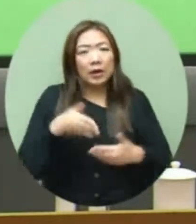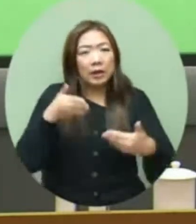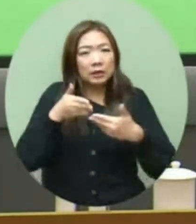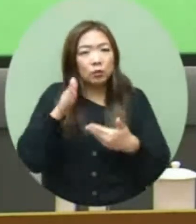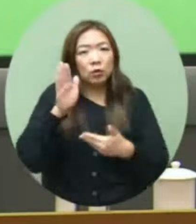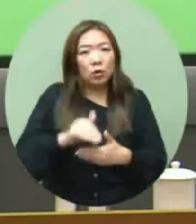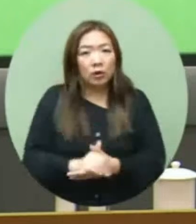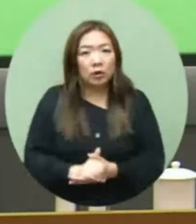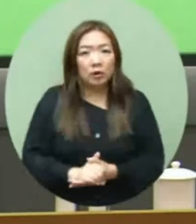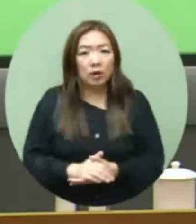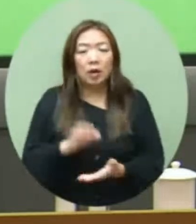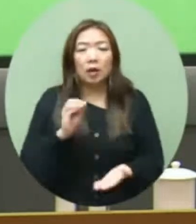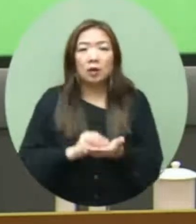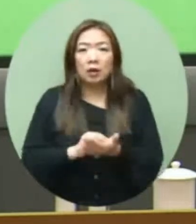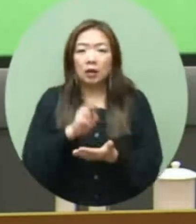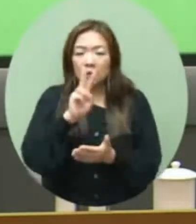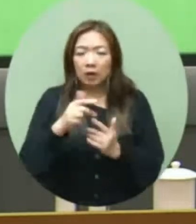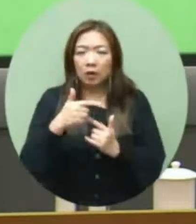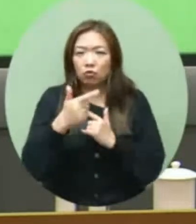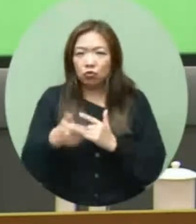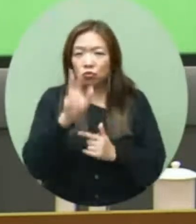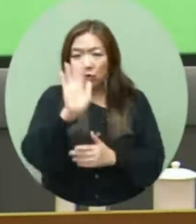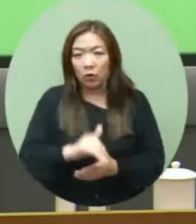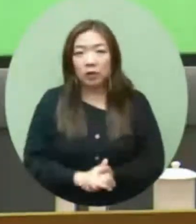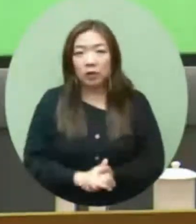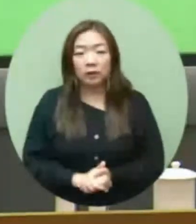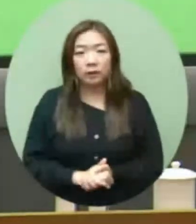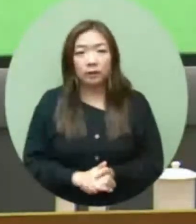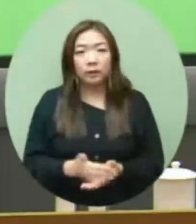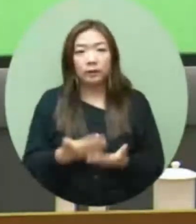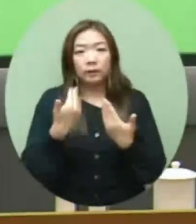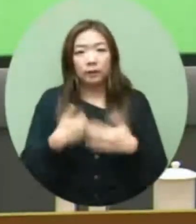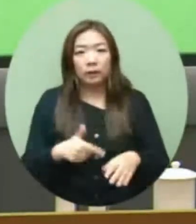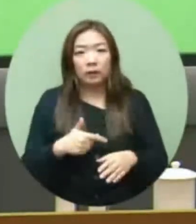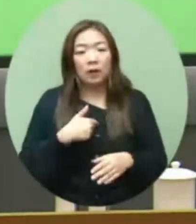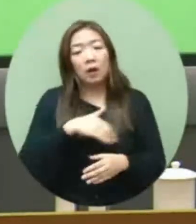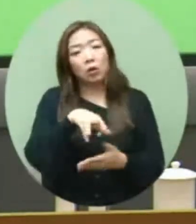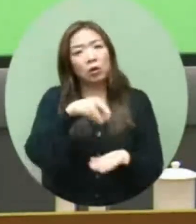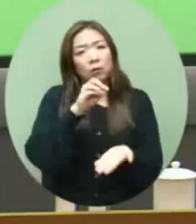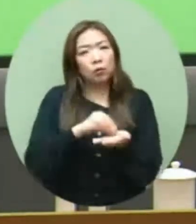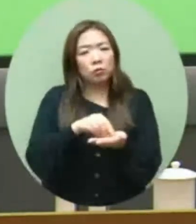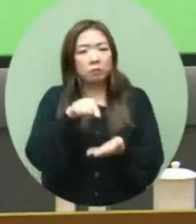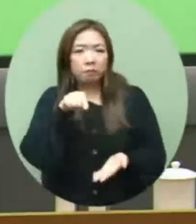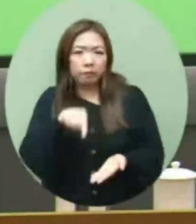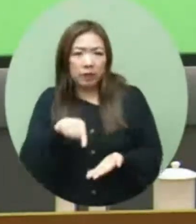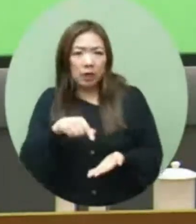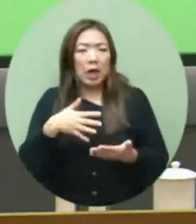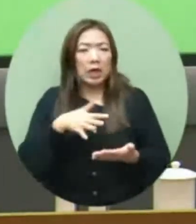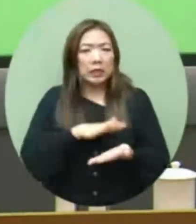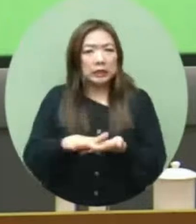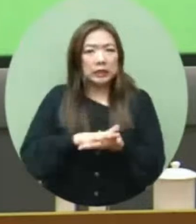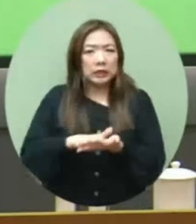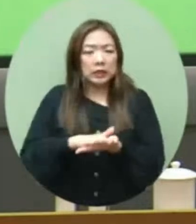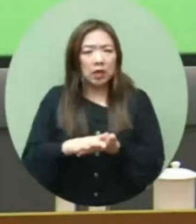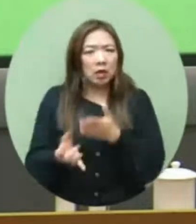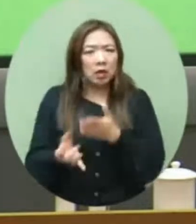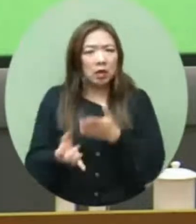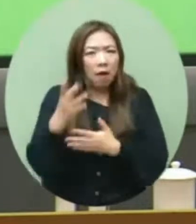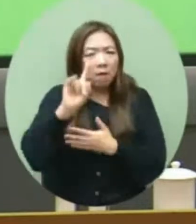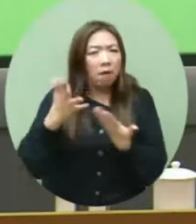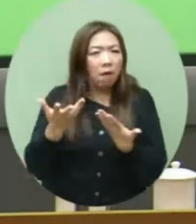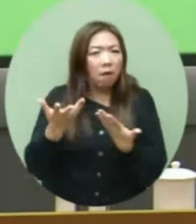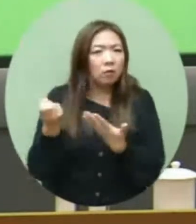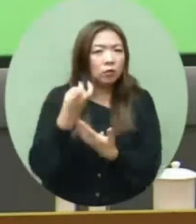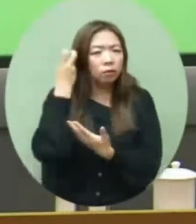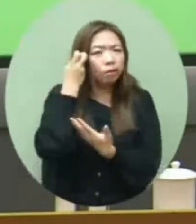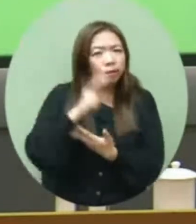If we look further back in history, we will be able to look further ahead in the future.